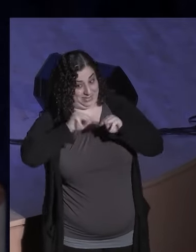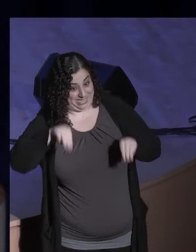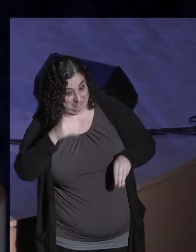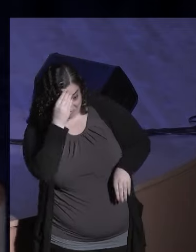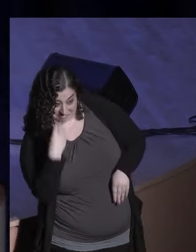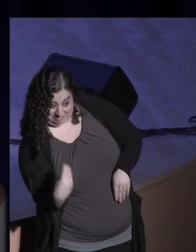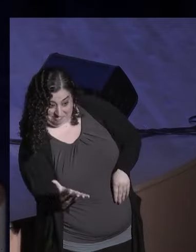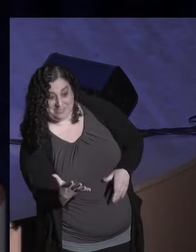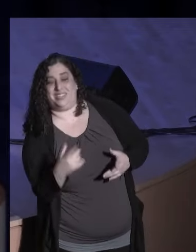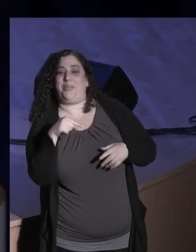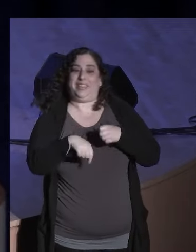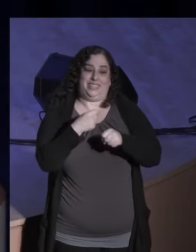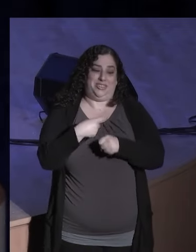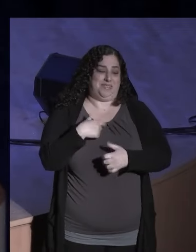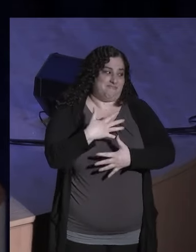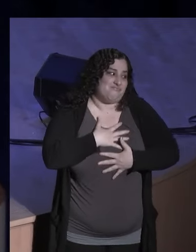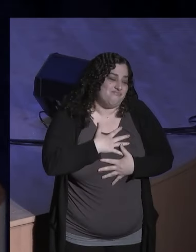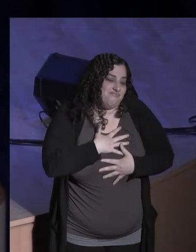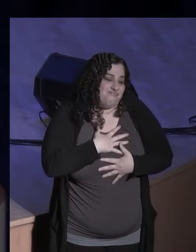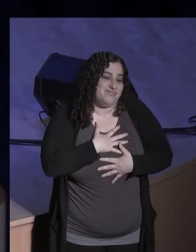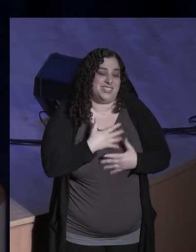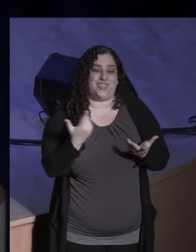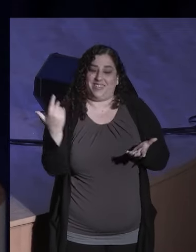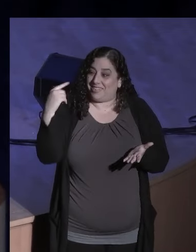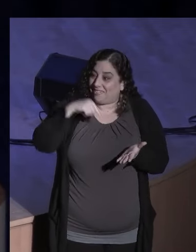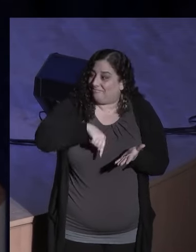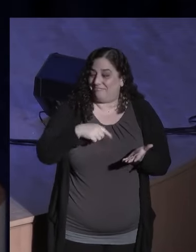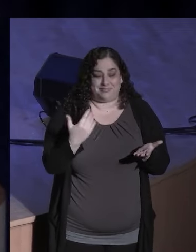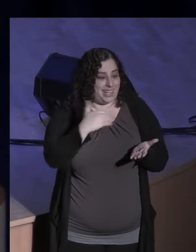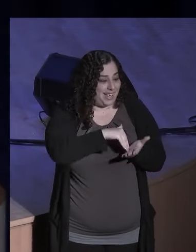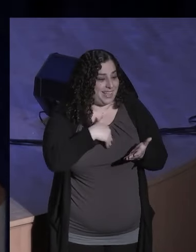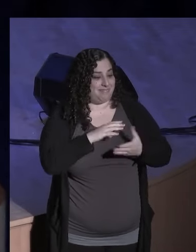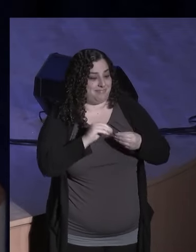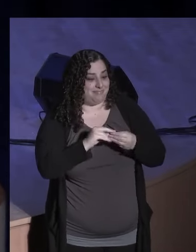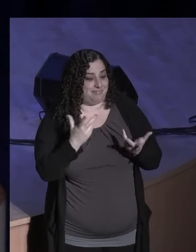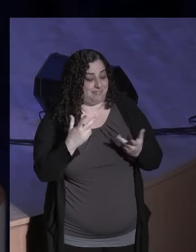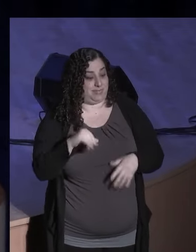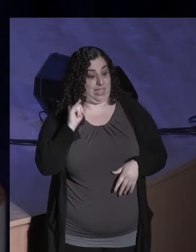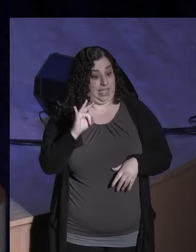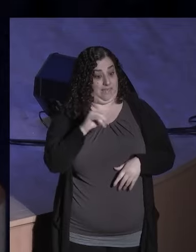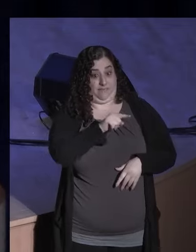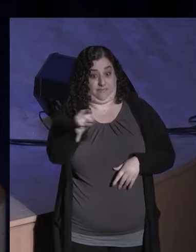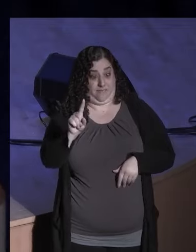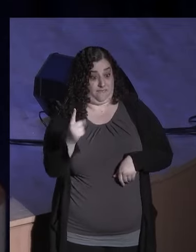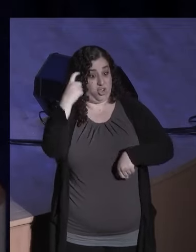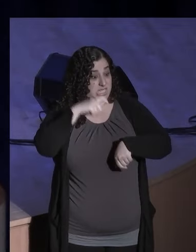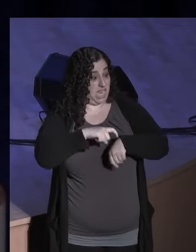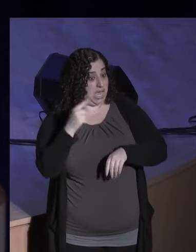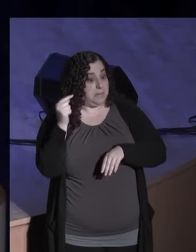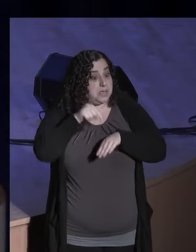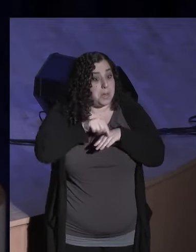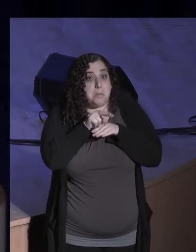at the NMAI. For those of you who are new to the festival or new to the museum, we welcome you. And for those of you